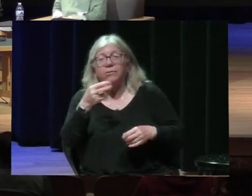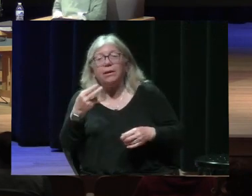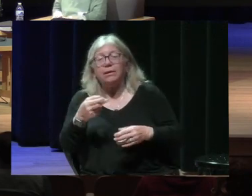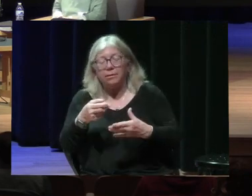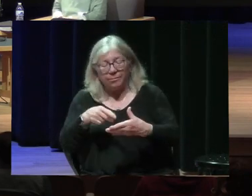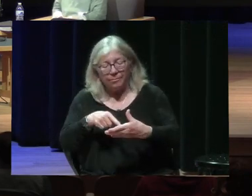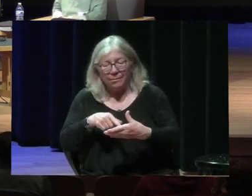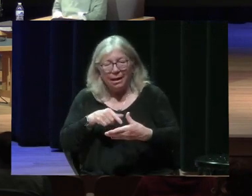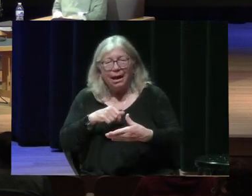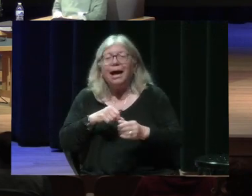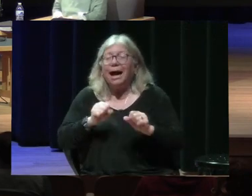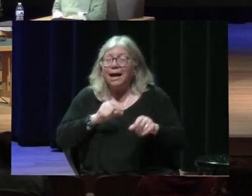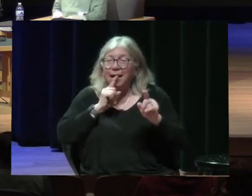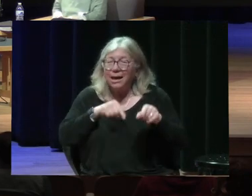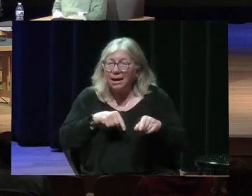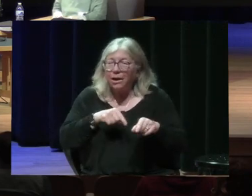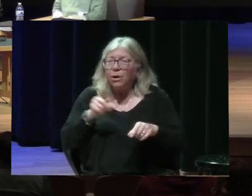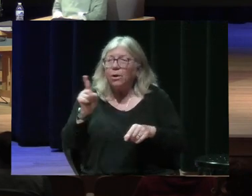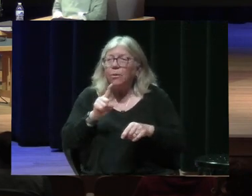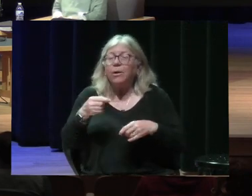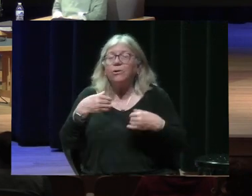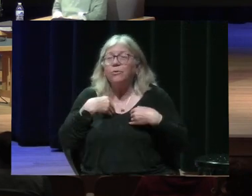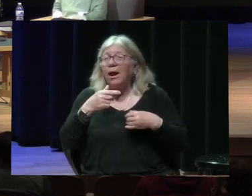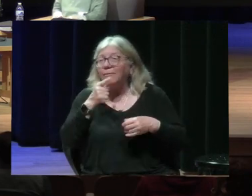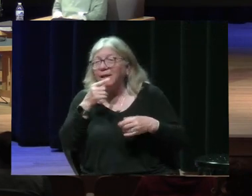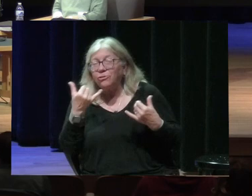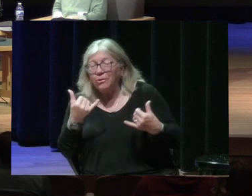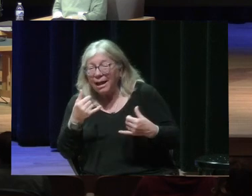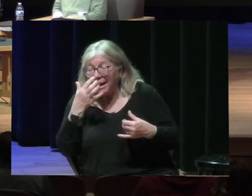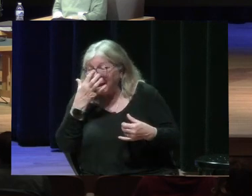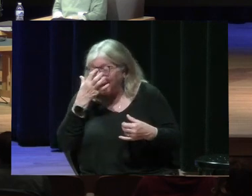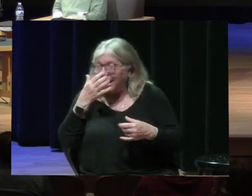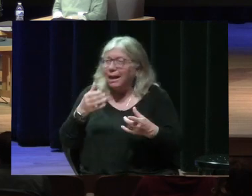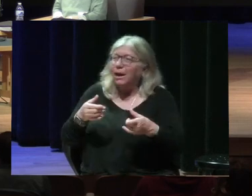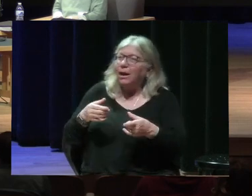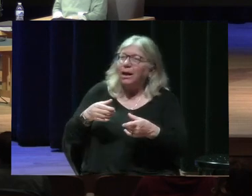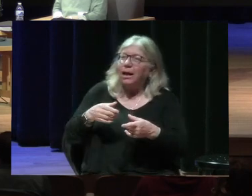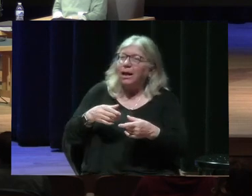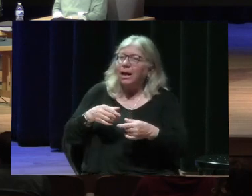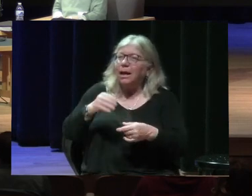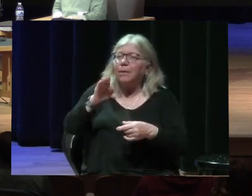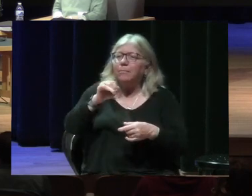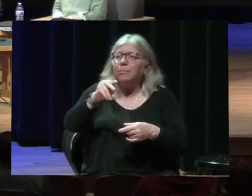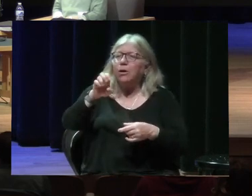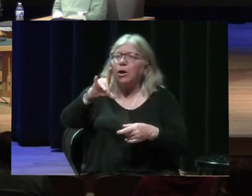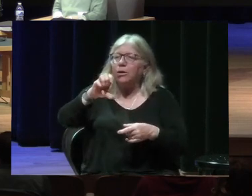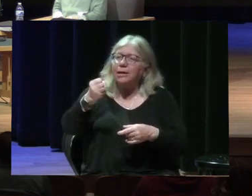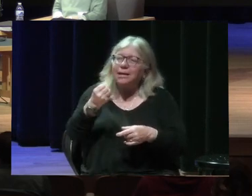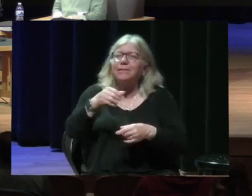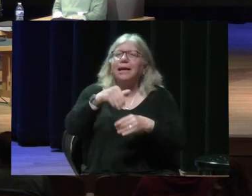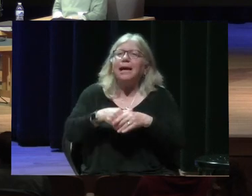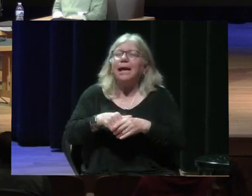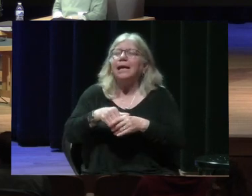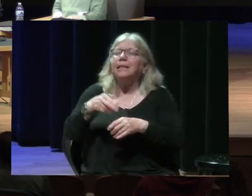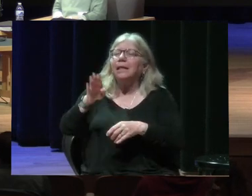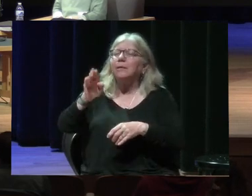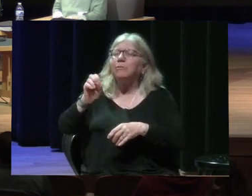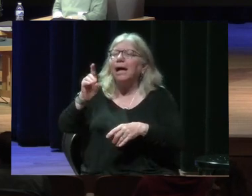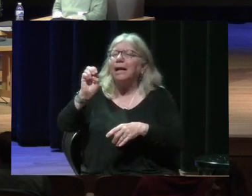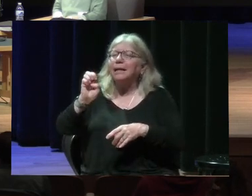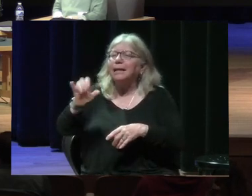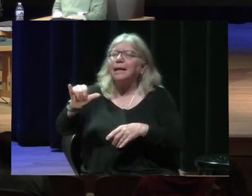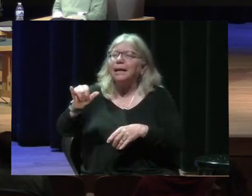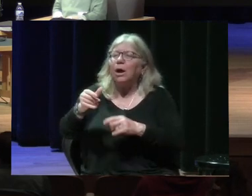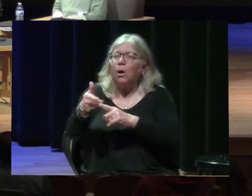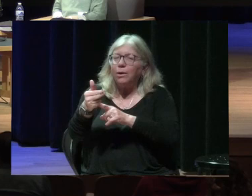received, I can actually answer. It was, where did you have lunch today? And we had lunch at Birdie's in the Bradley Hotel and it was lovely.